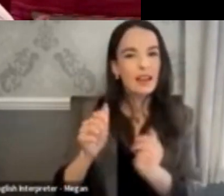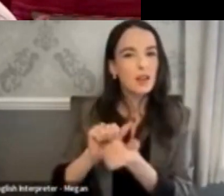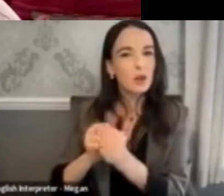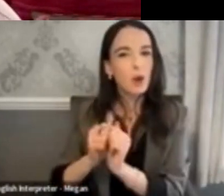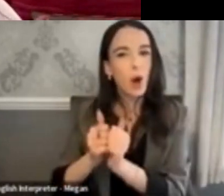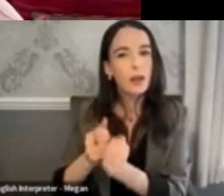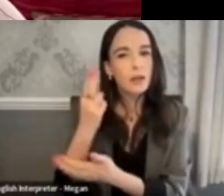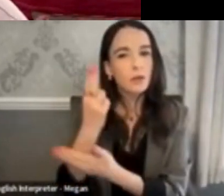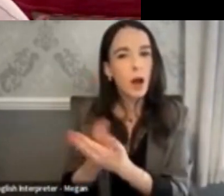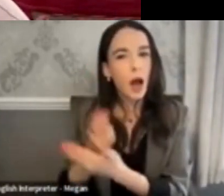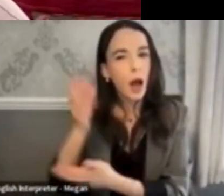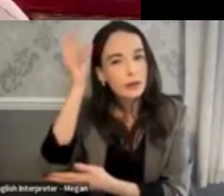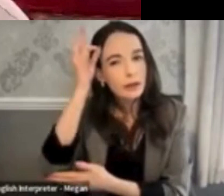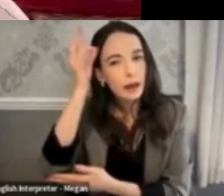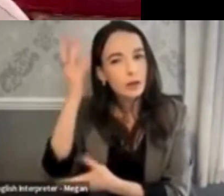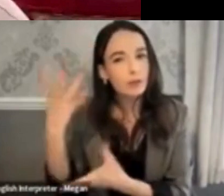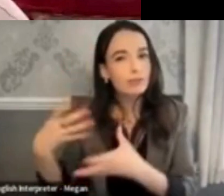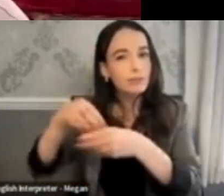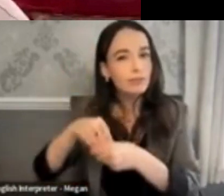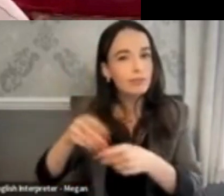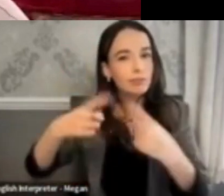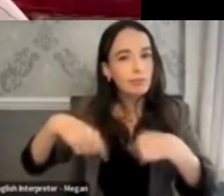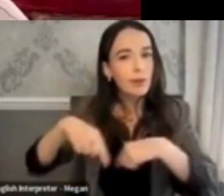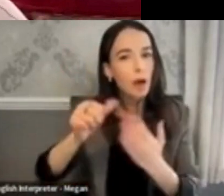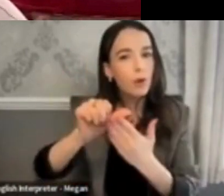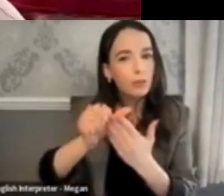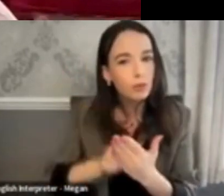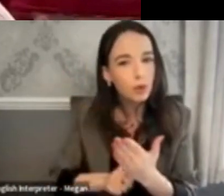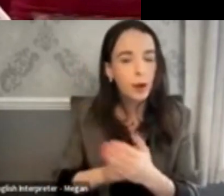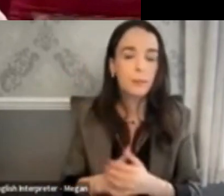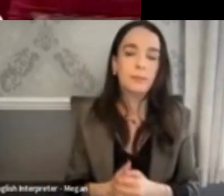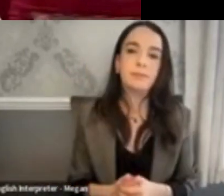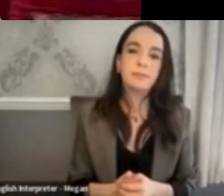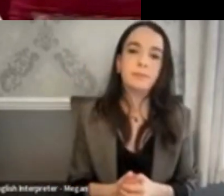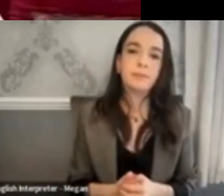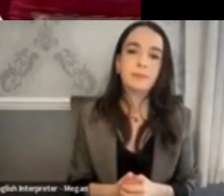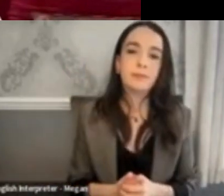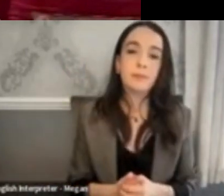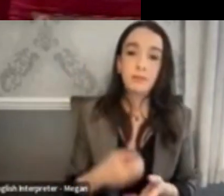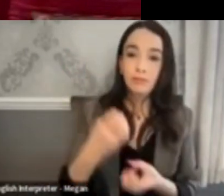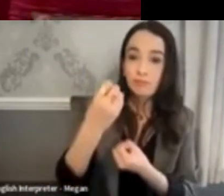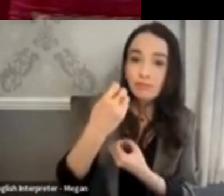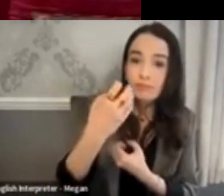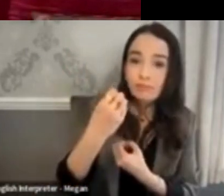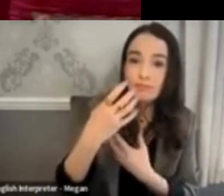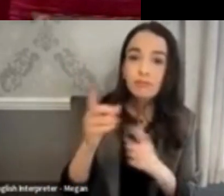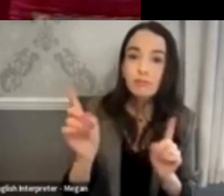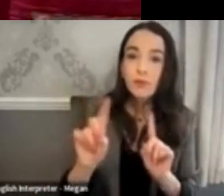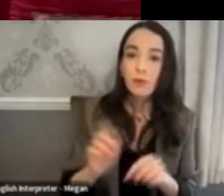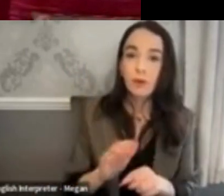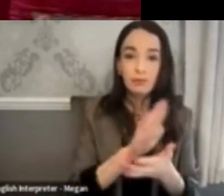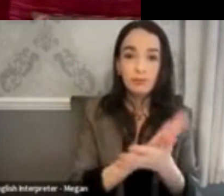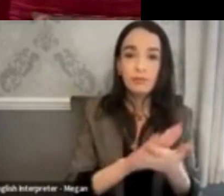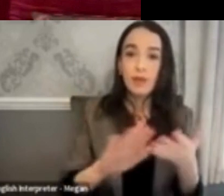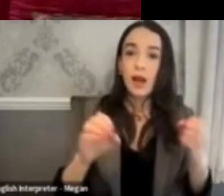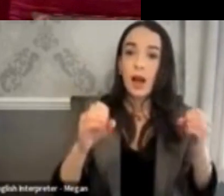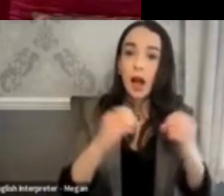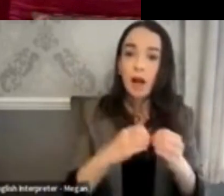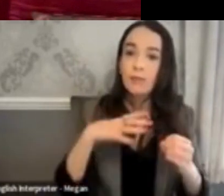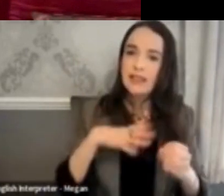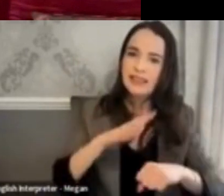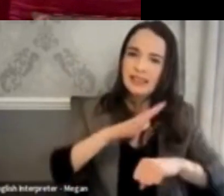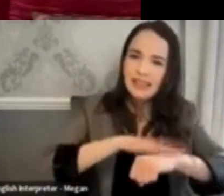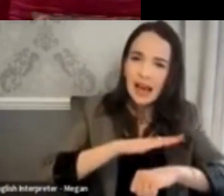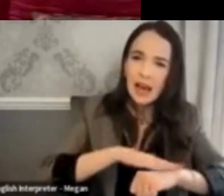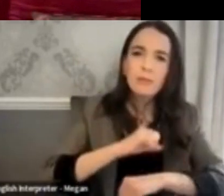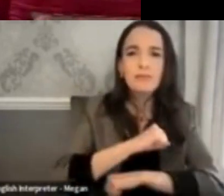programme. We've heard that hubs need time and space to deliver the new National Plan for Music